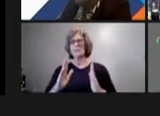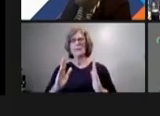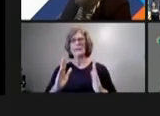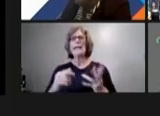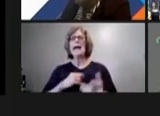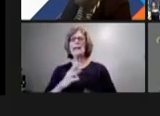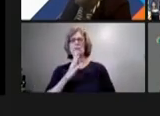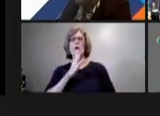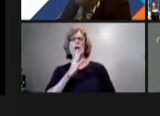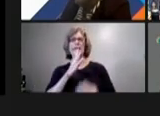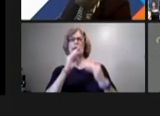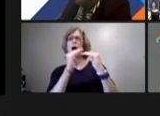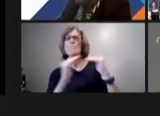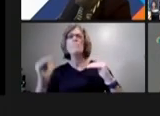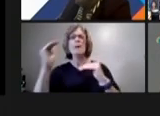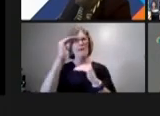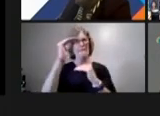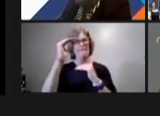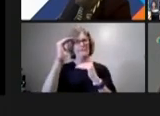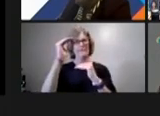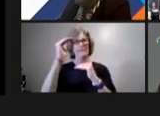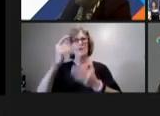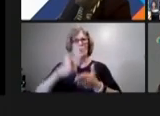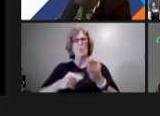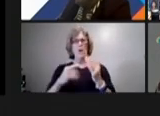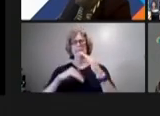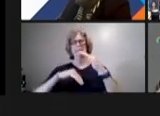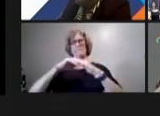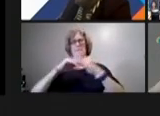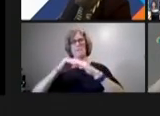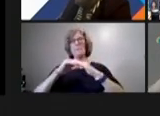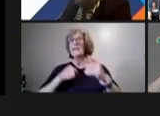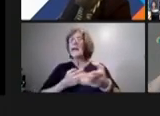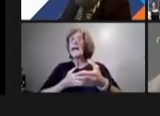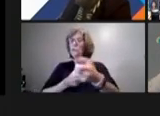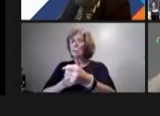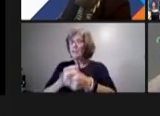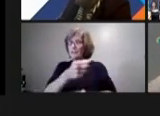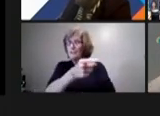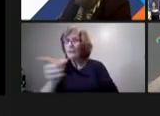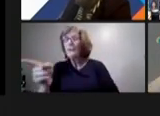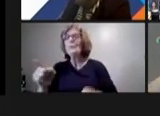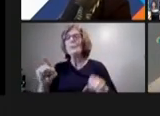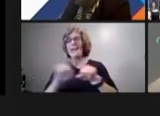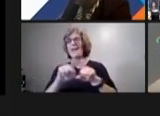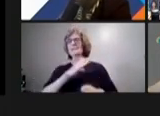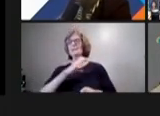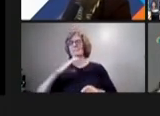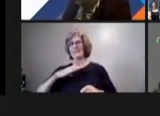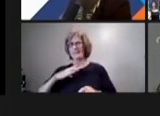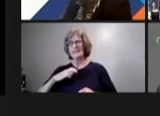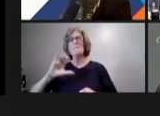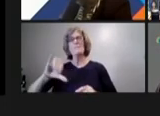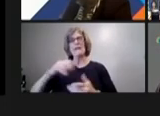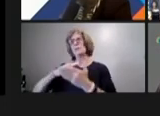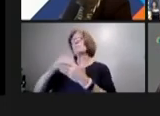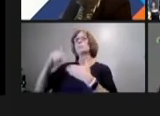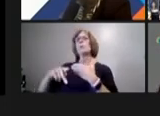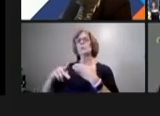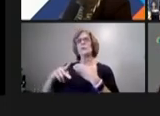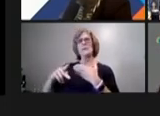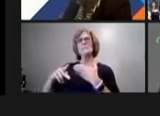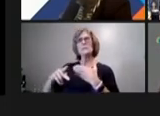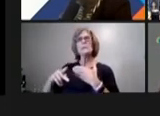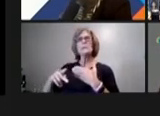the federal compliance, that I have a great trust in the process that at the point that the programs reach the vote for funding, that they